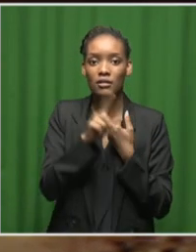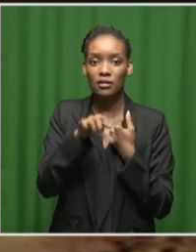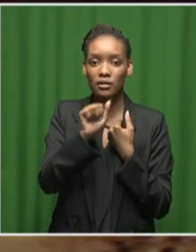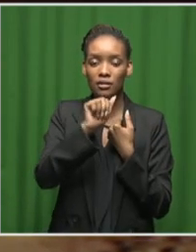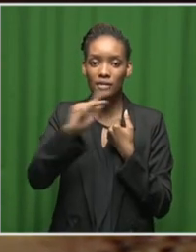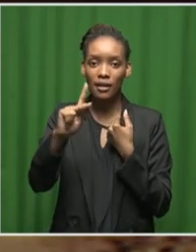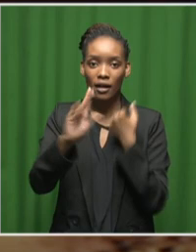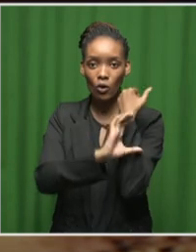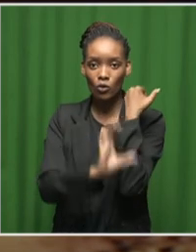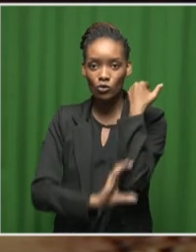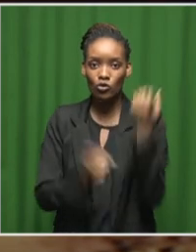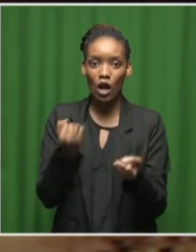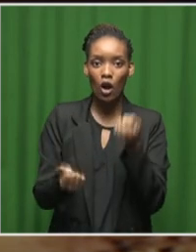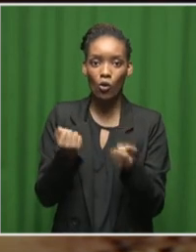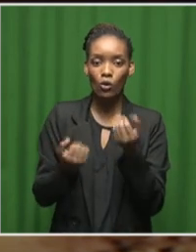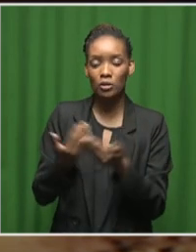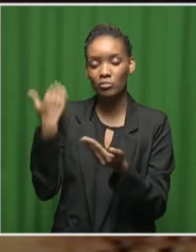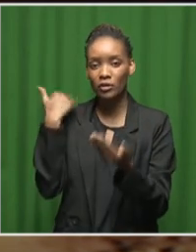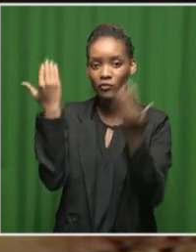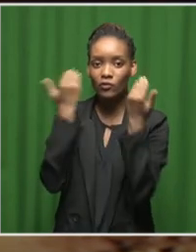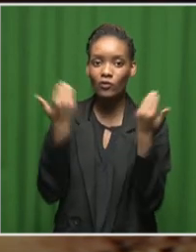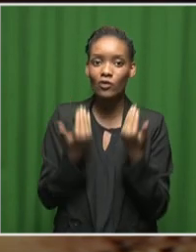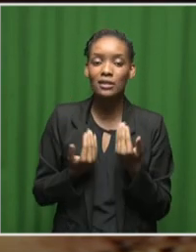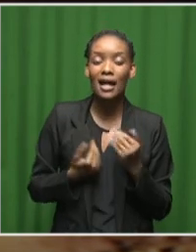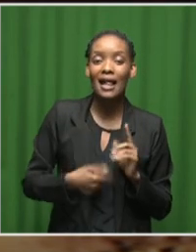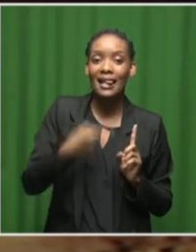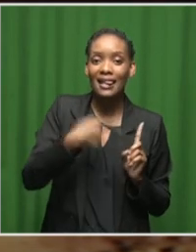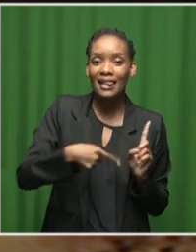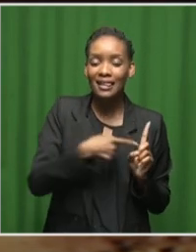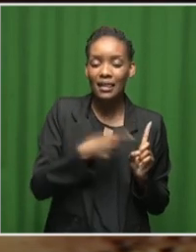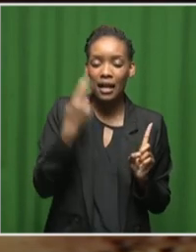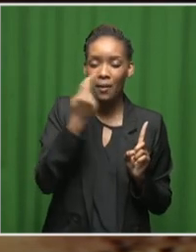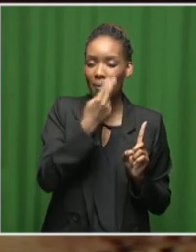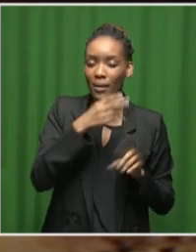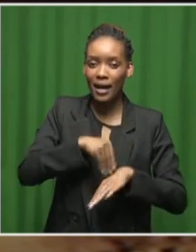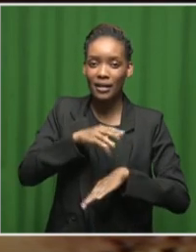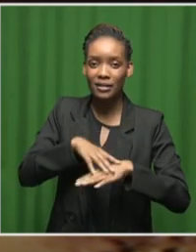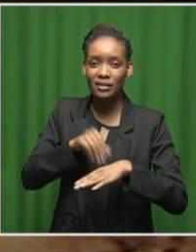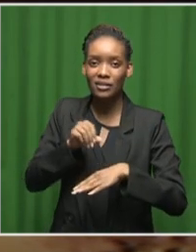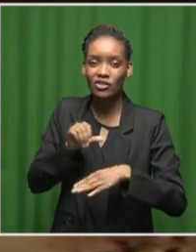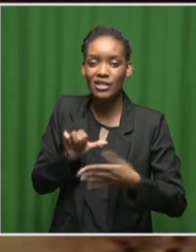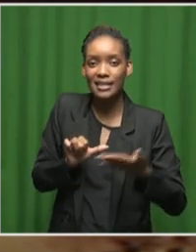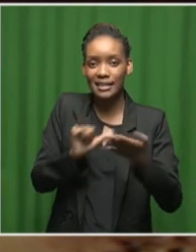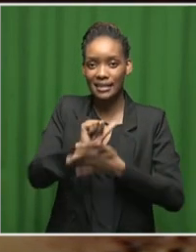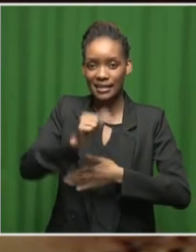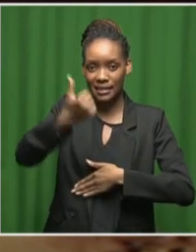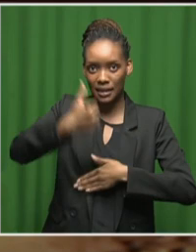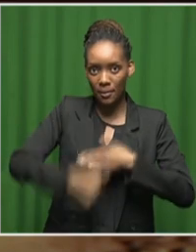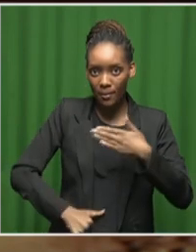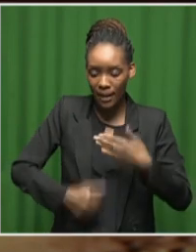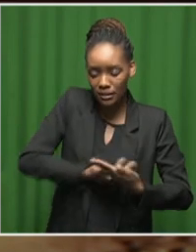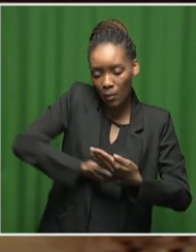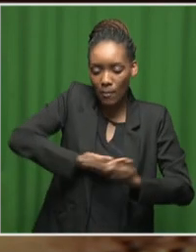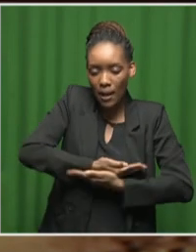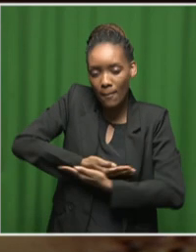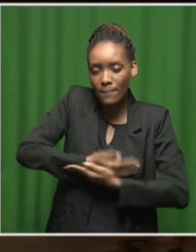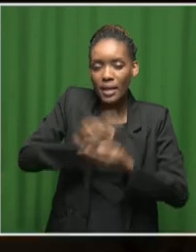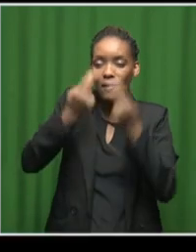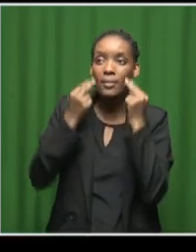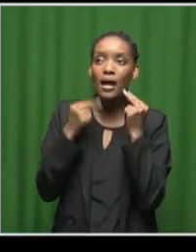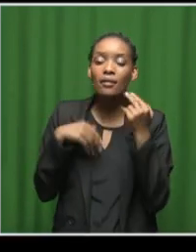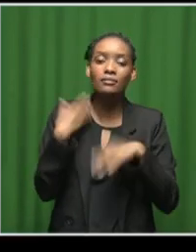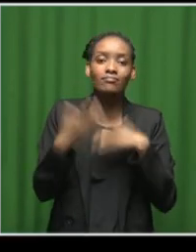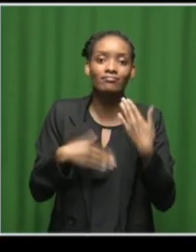Court judge of South Africa, who became permanently blind at the age of 16 months and continued honestly to achieve